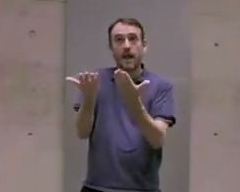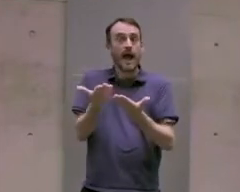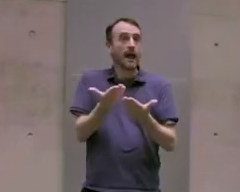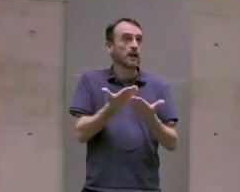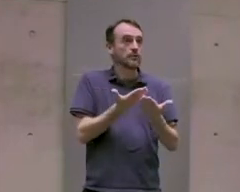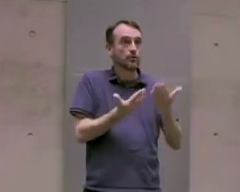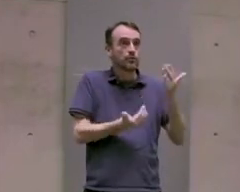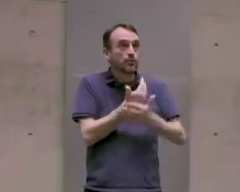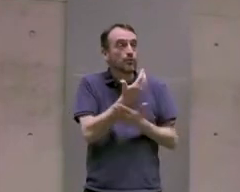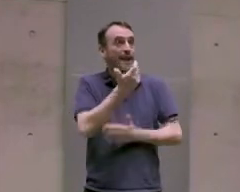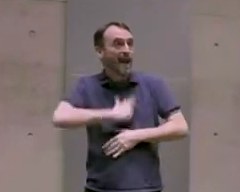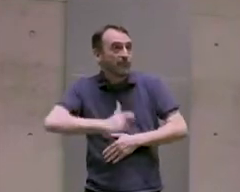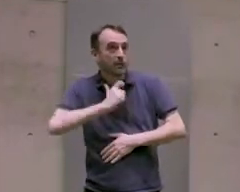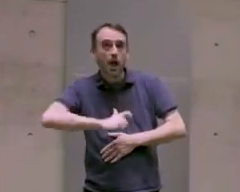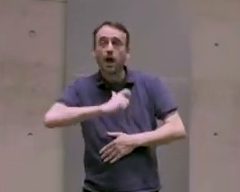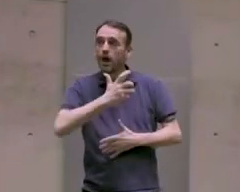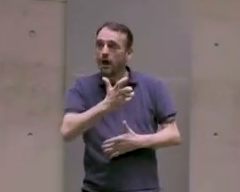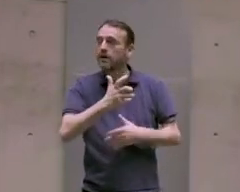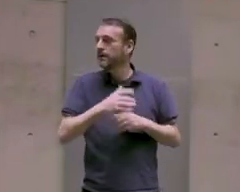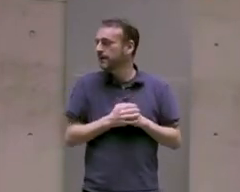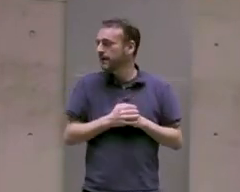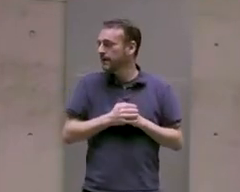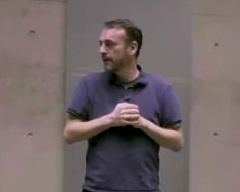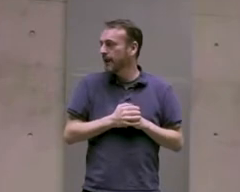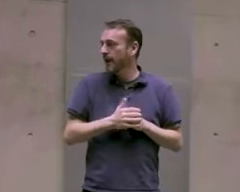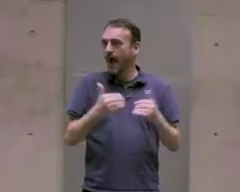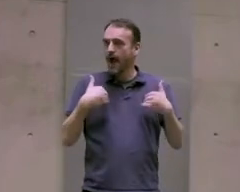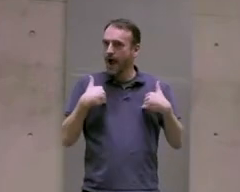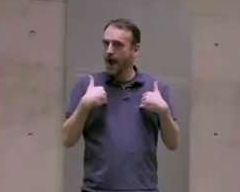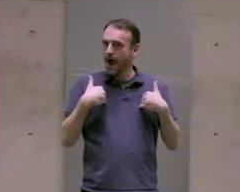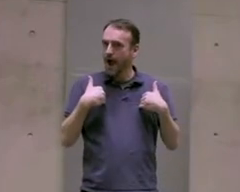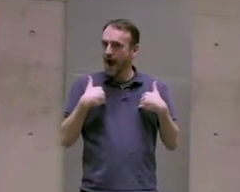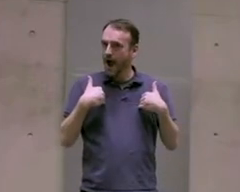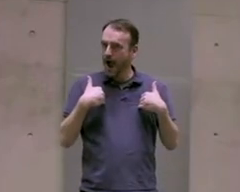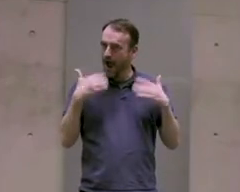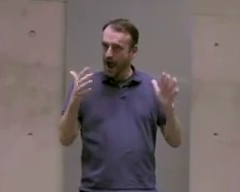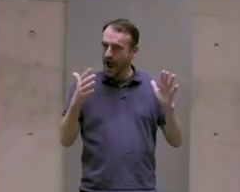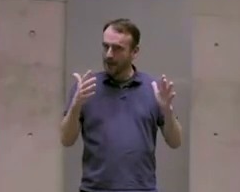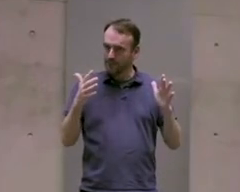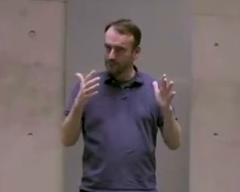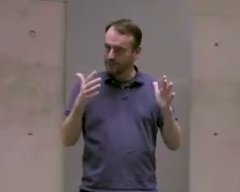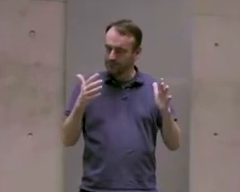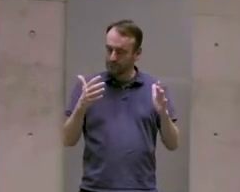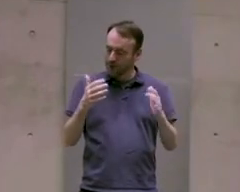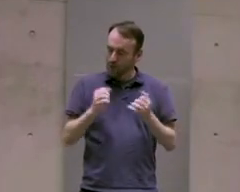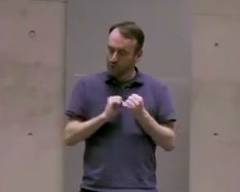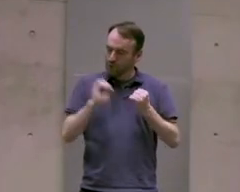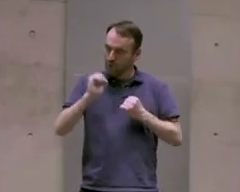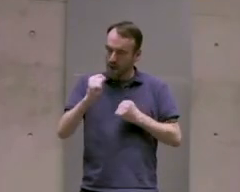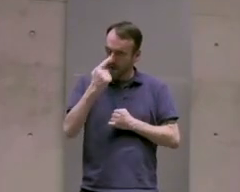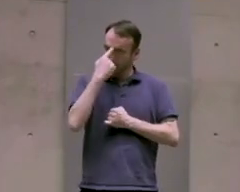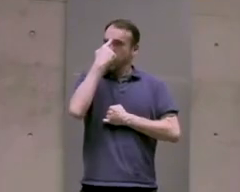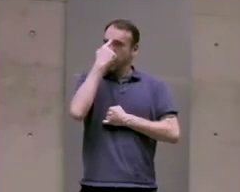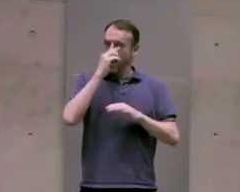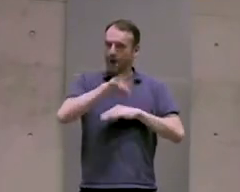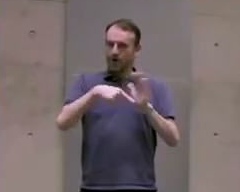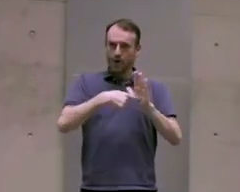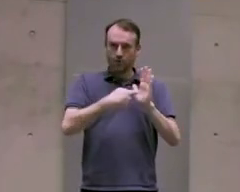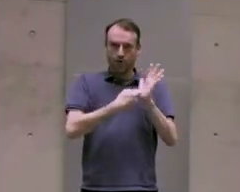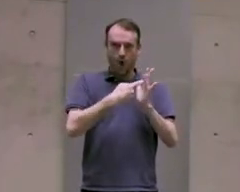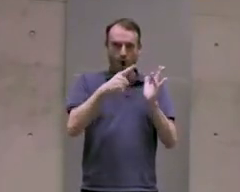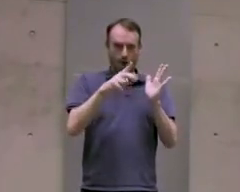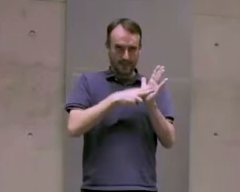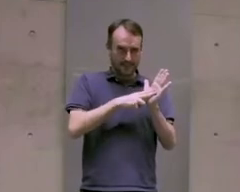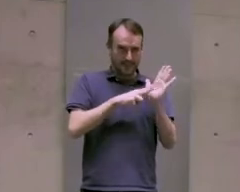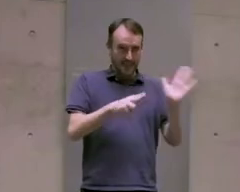doing interesting stuff. I'm very nerdy about Tron at this point, and I'm working so hard not to just like talk about that. But